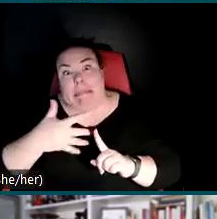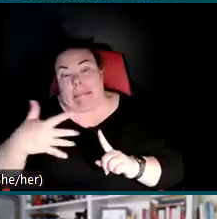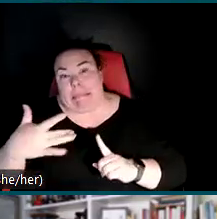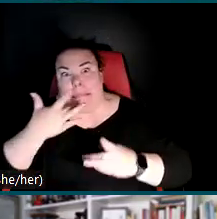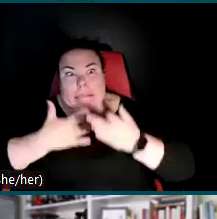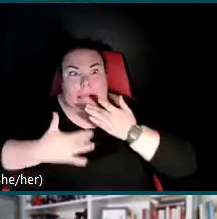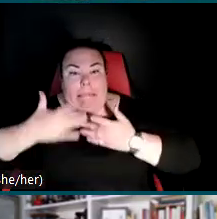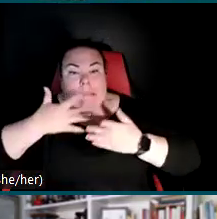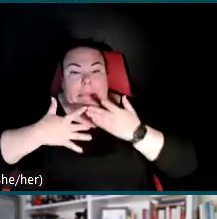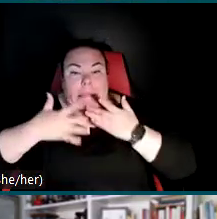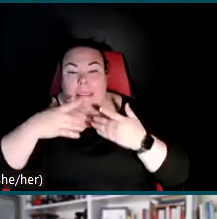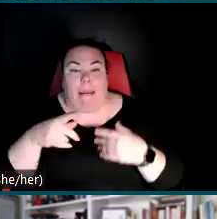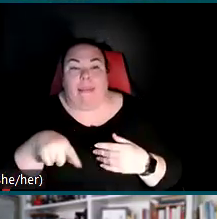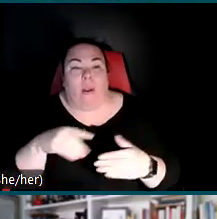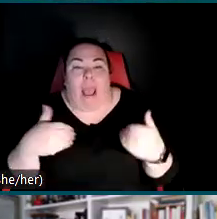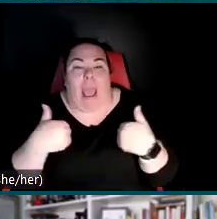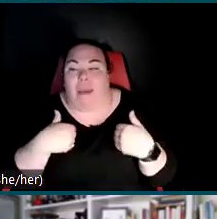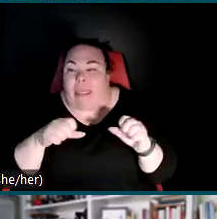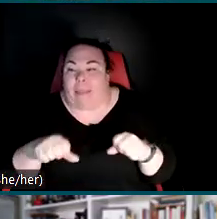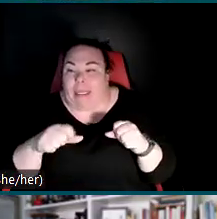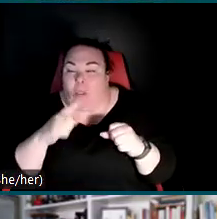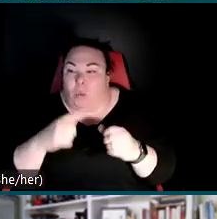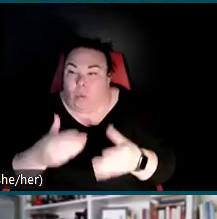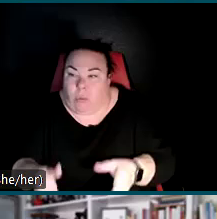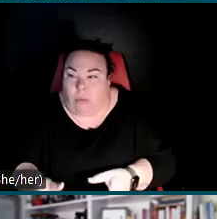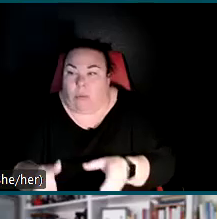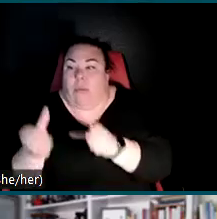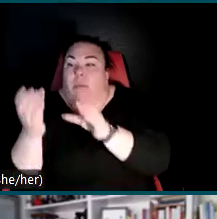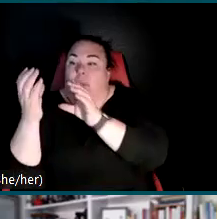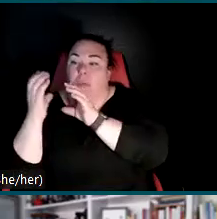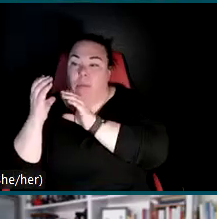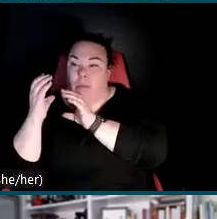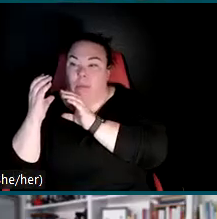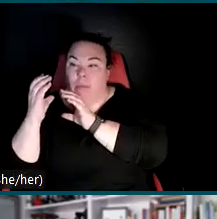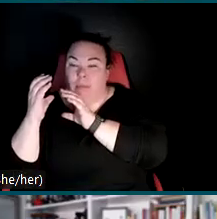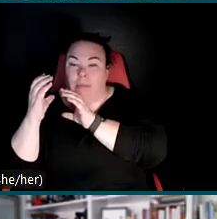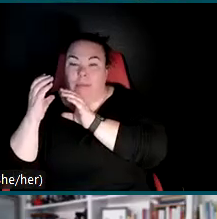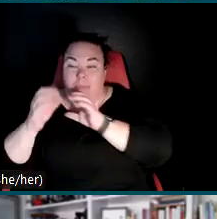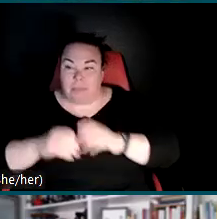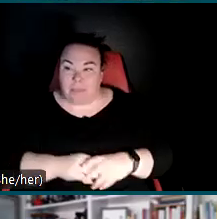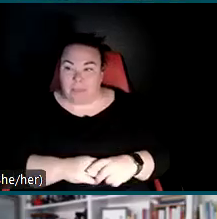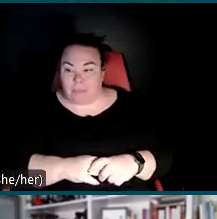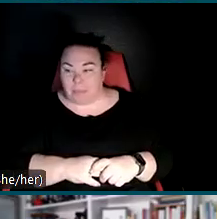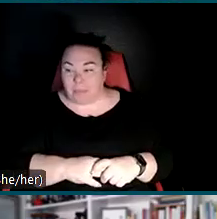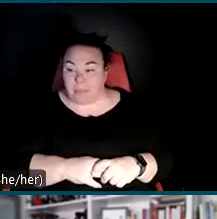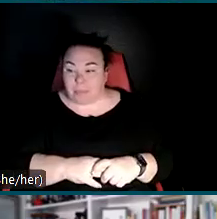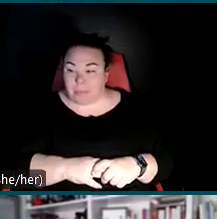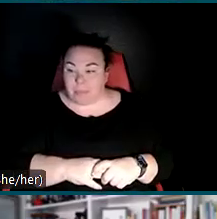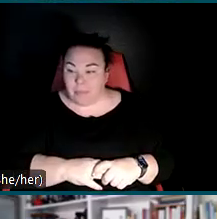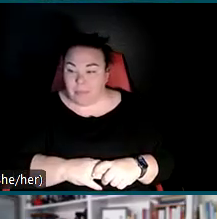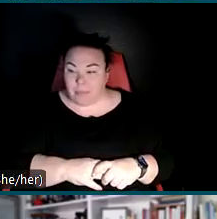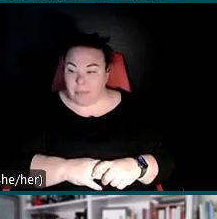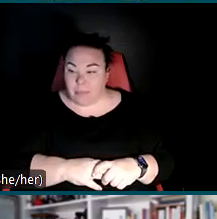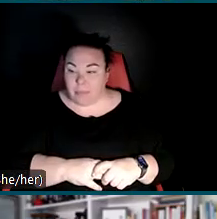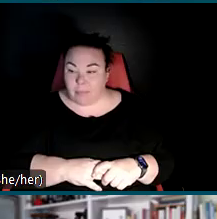the bandwidth to take on additional work. And believe it or not, the disaster response community has not